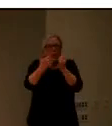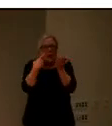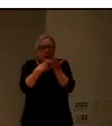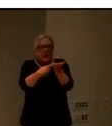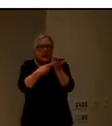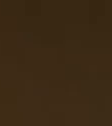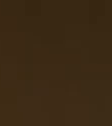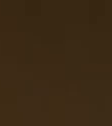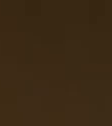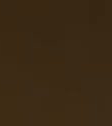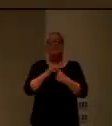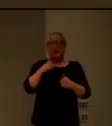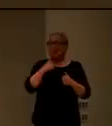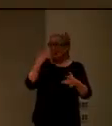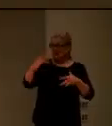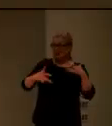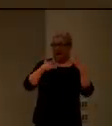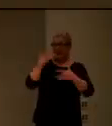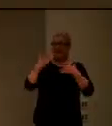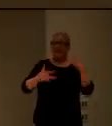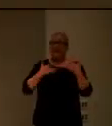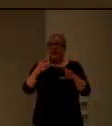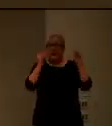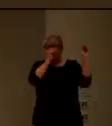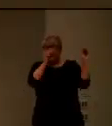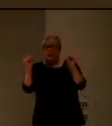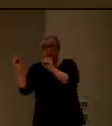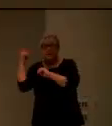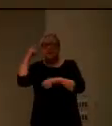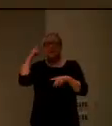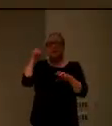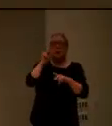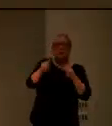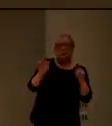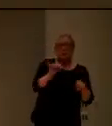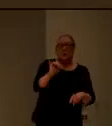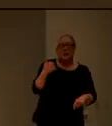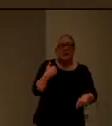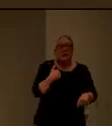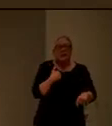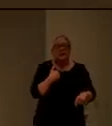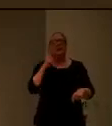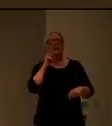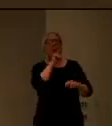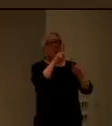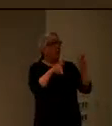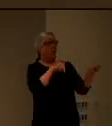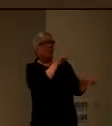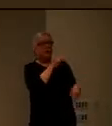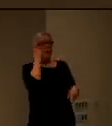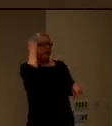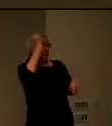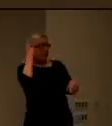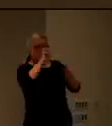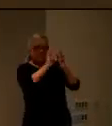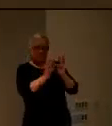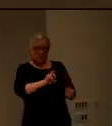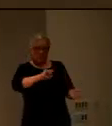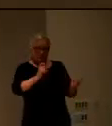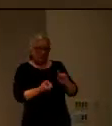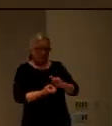practices. I've been excited to advance this for people like me and others in other disciplines that are not thinking about this day in and day out.